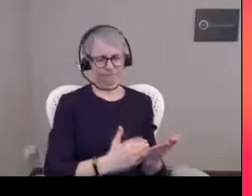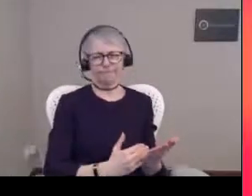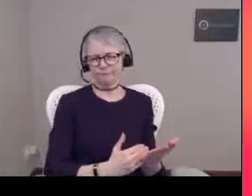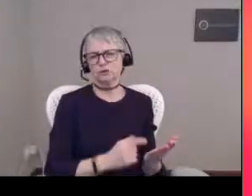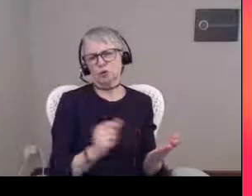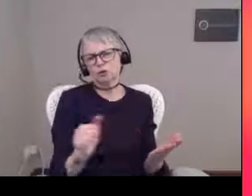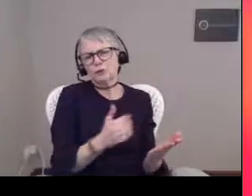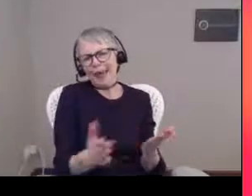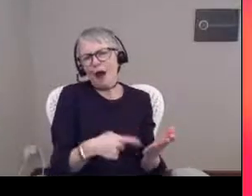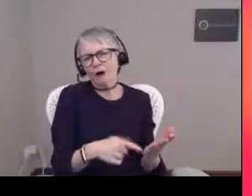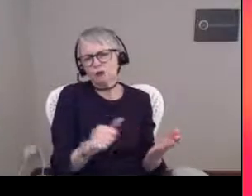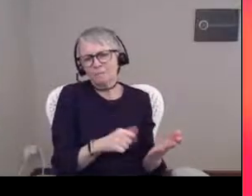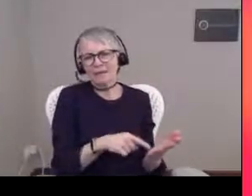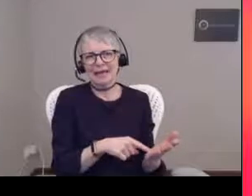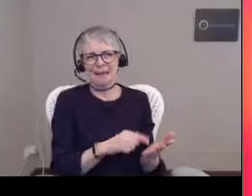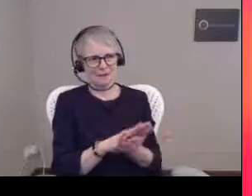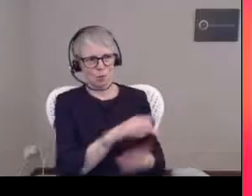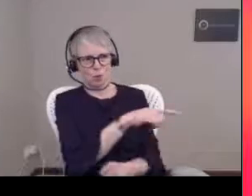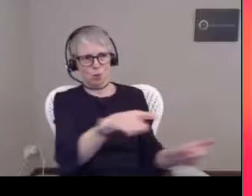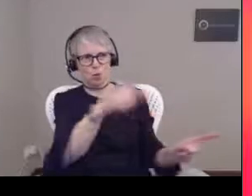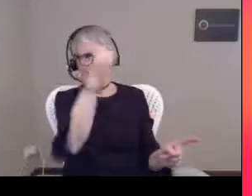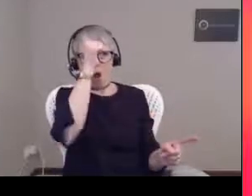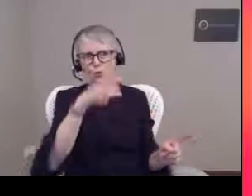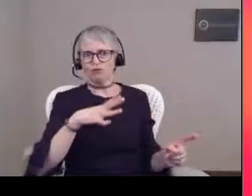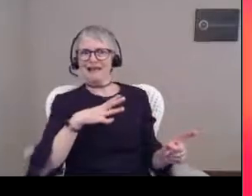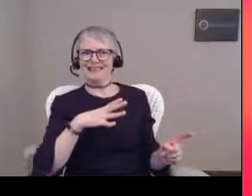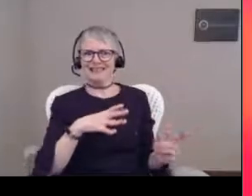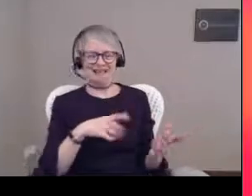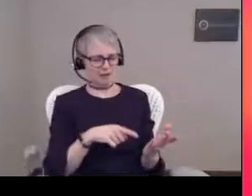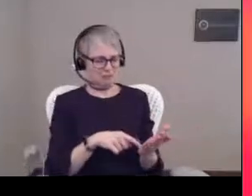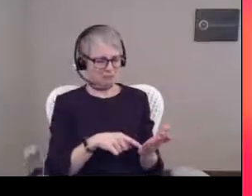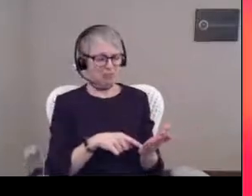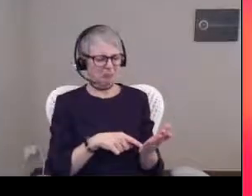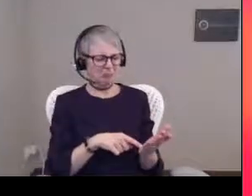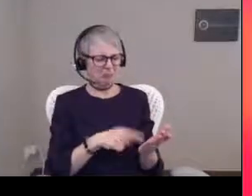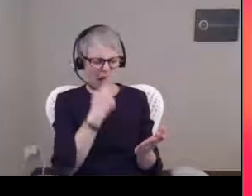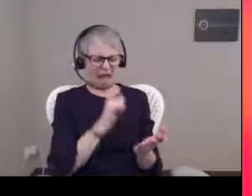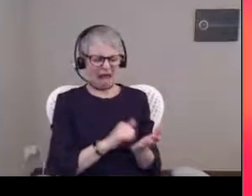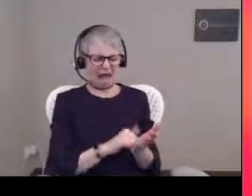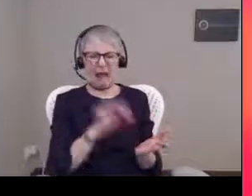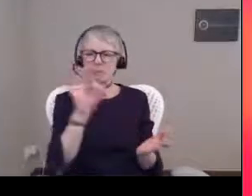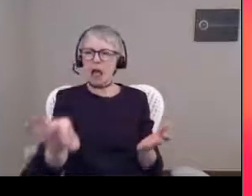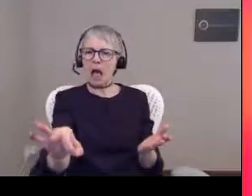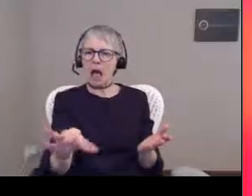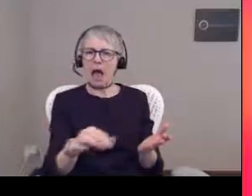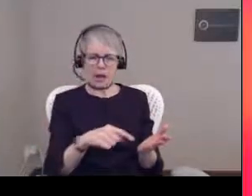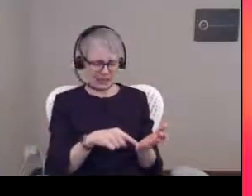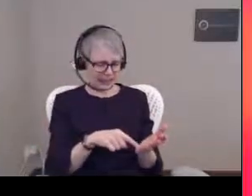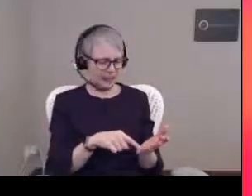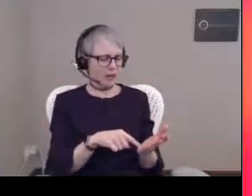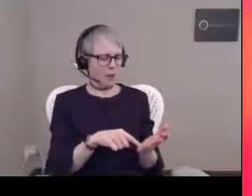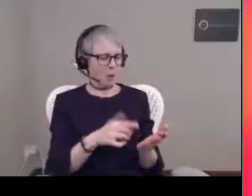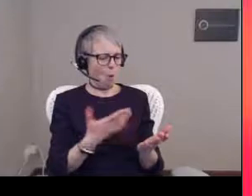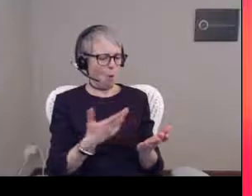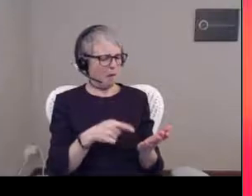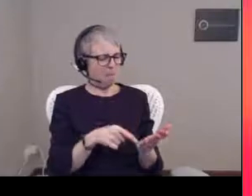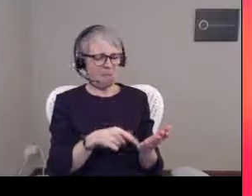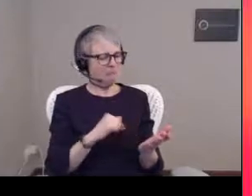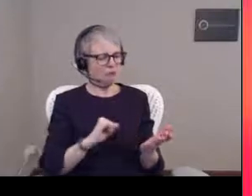in that interview, but at least it guides you a little bit to understand what is the key stuff that we do need from the outset, and then the other stuff